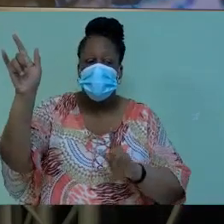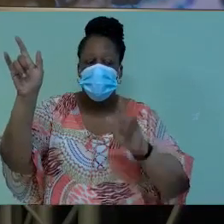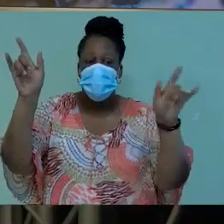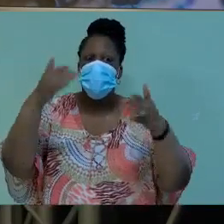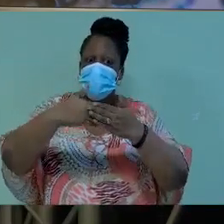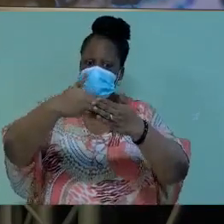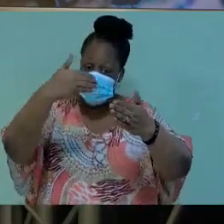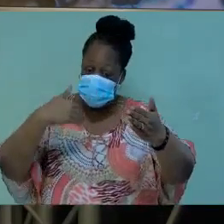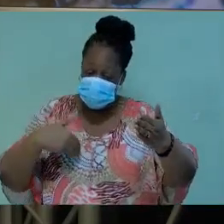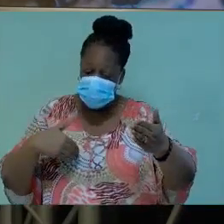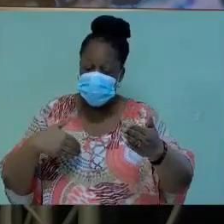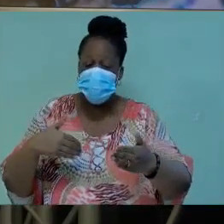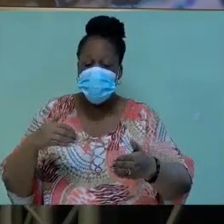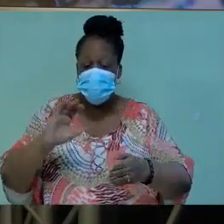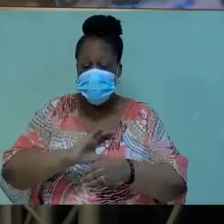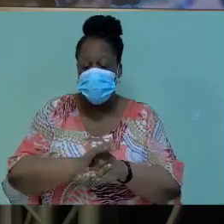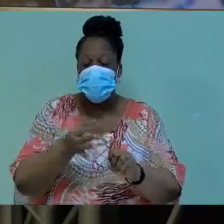thereby